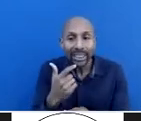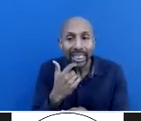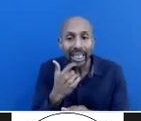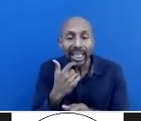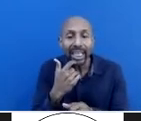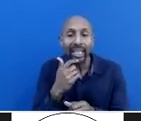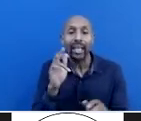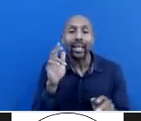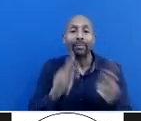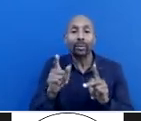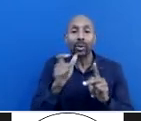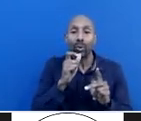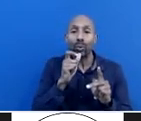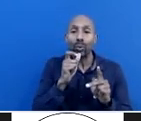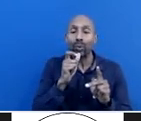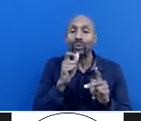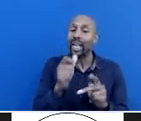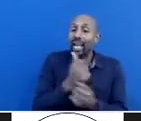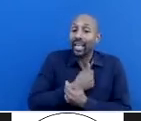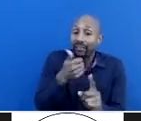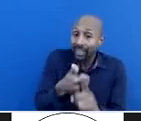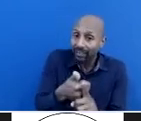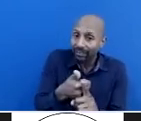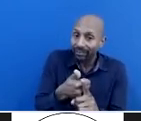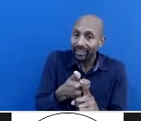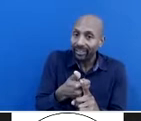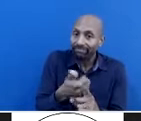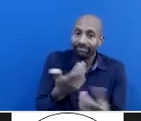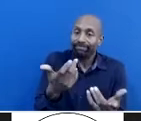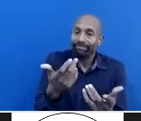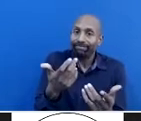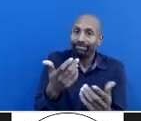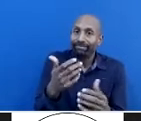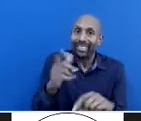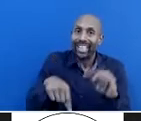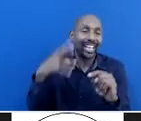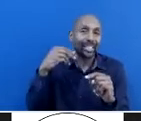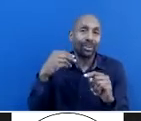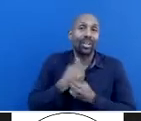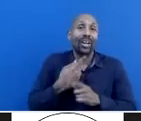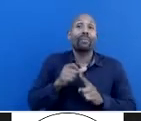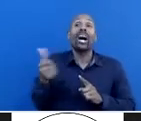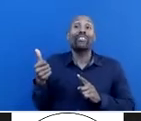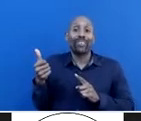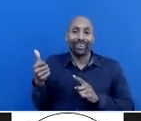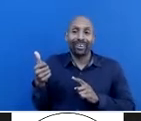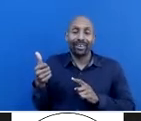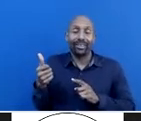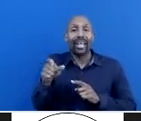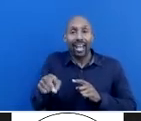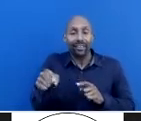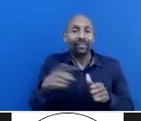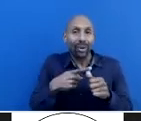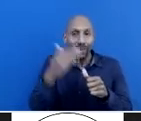First, know yourself so that you can love yourself, so that you can love others. Back